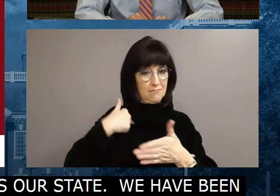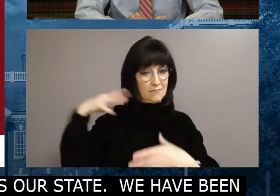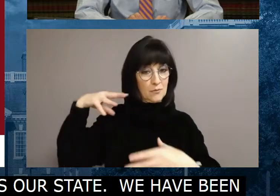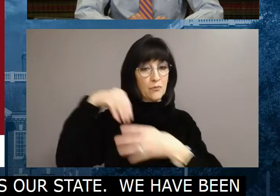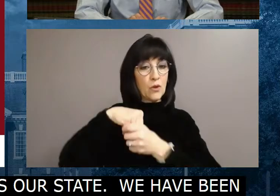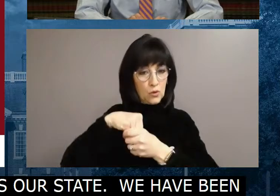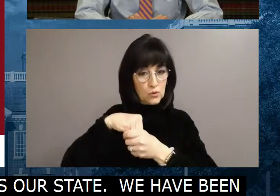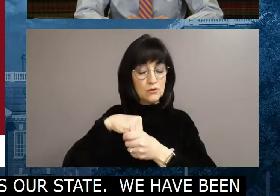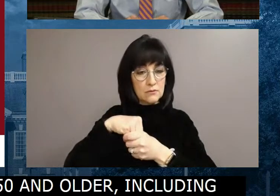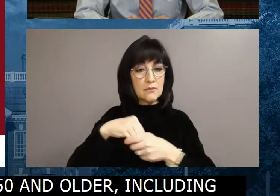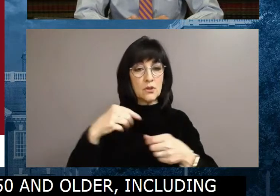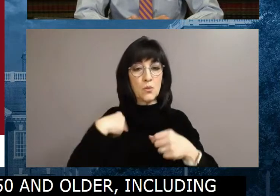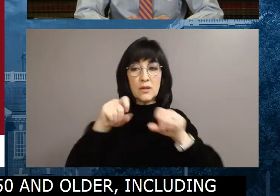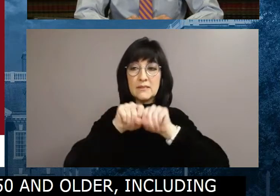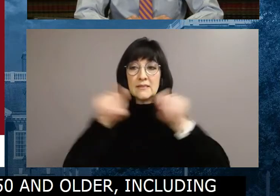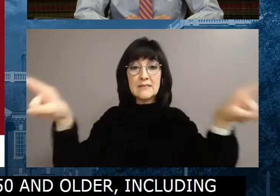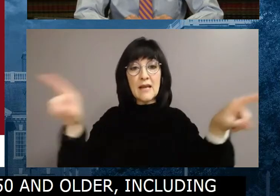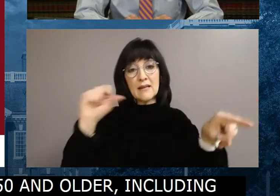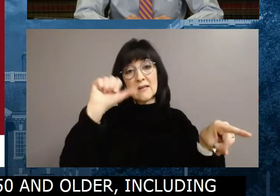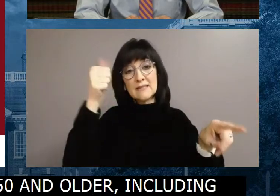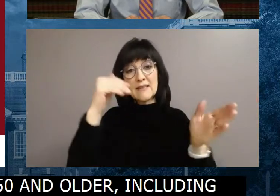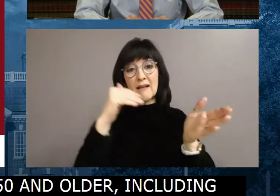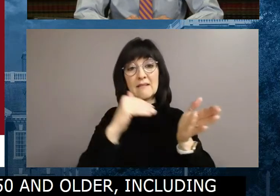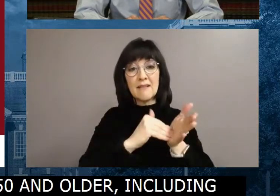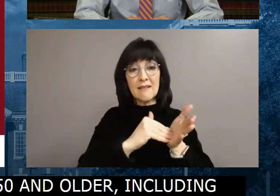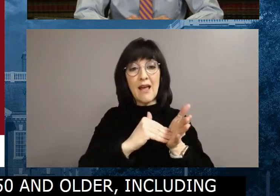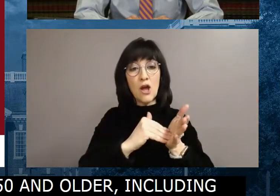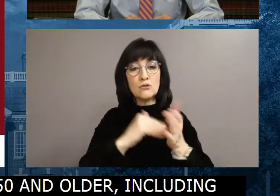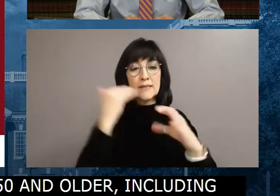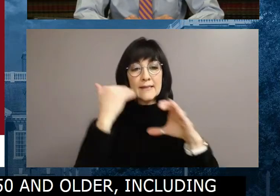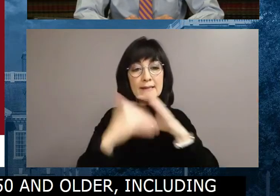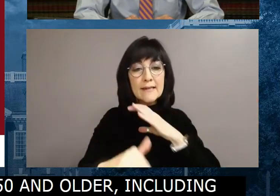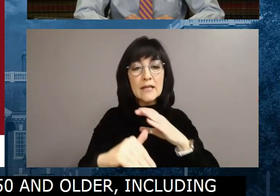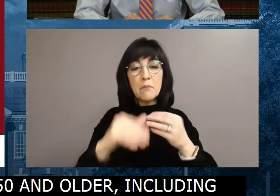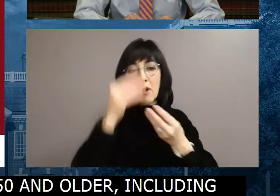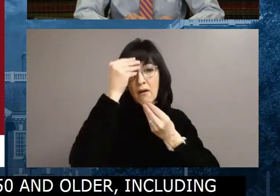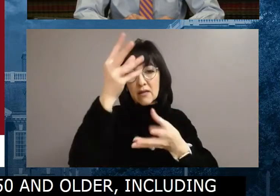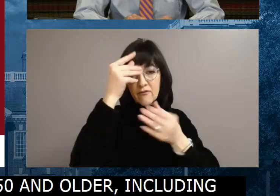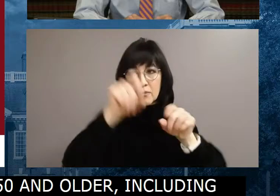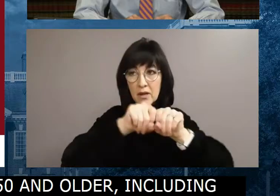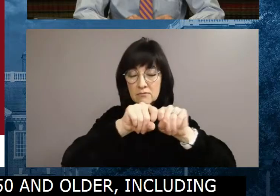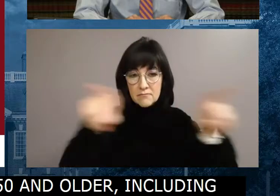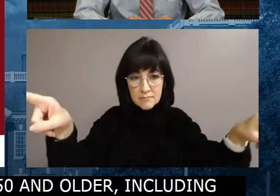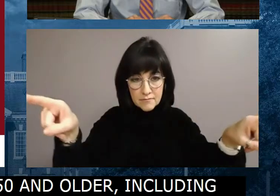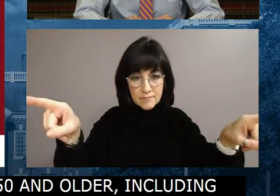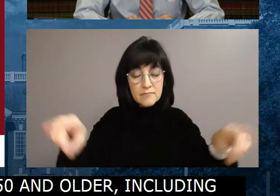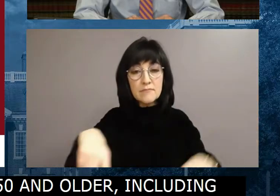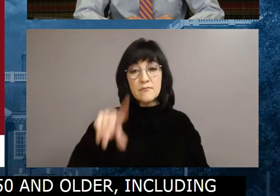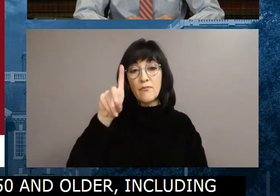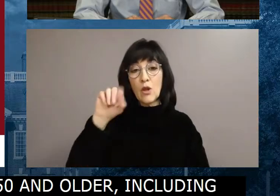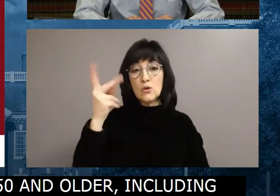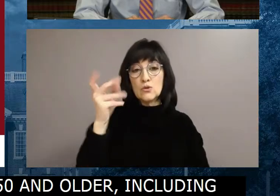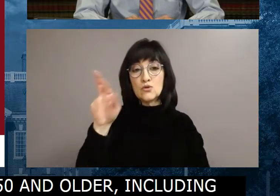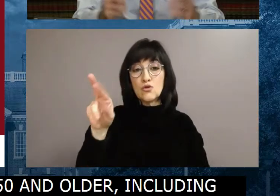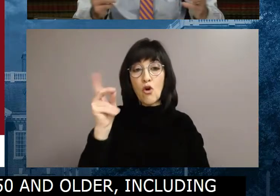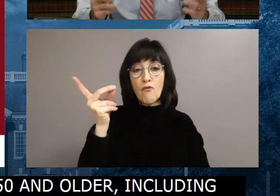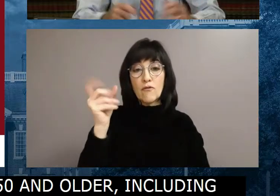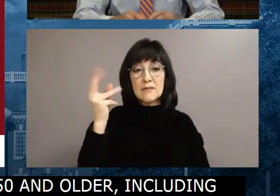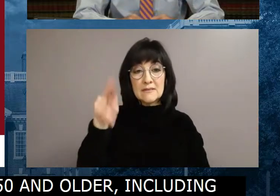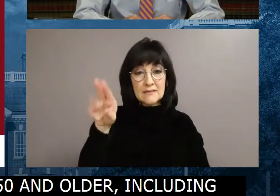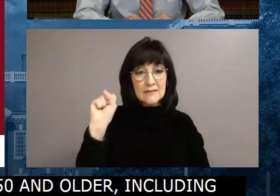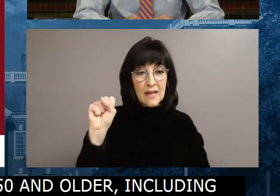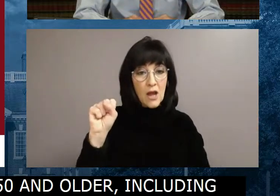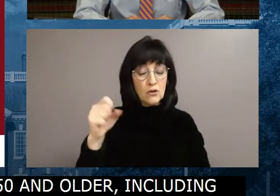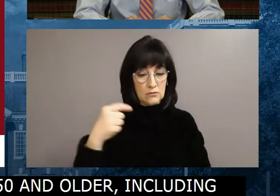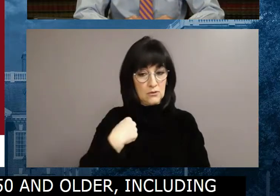out 10,000 invitations to our clinic at Dover Downs, 5,000 took those appointments. I was one of